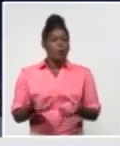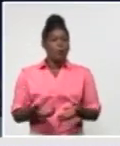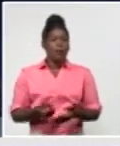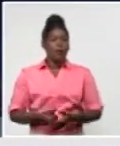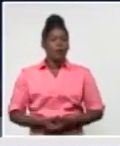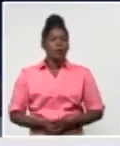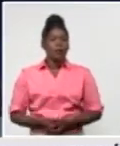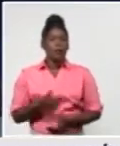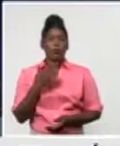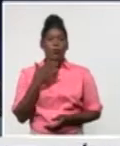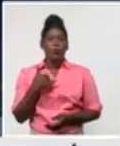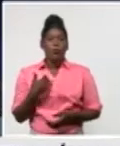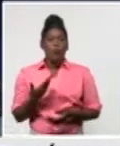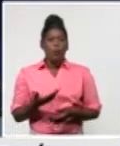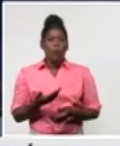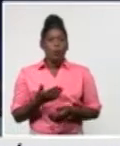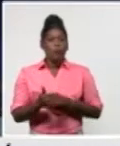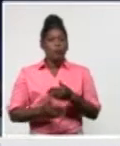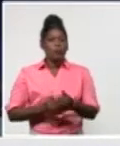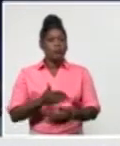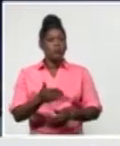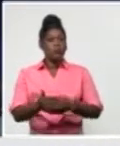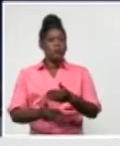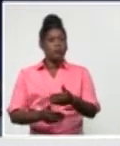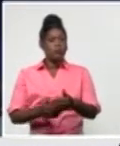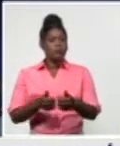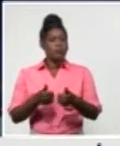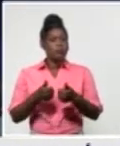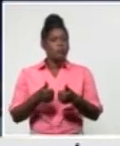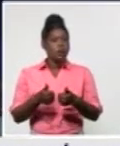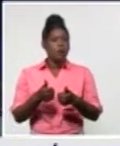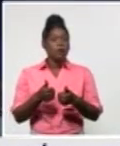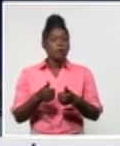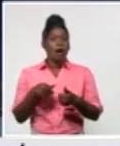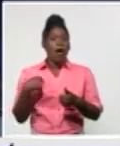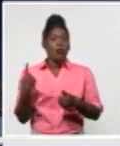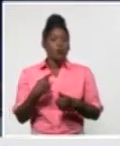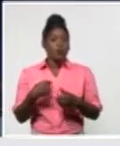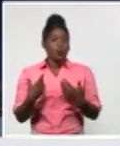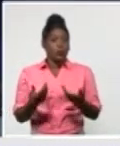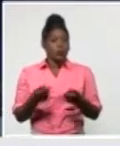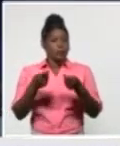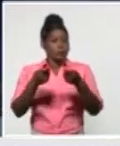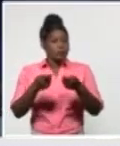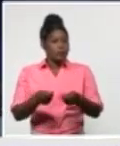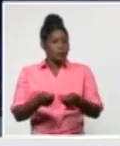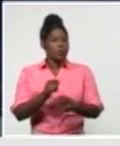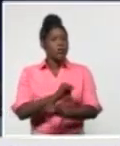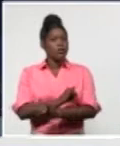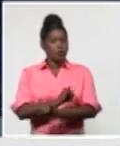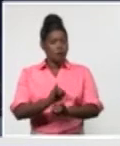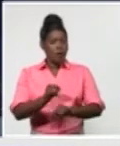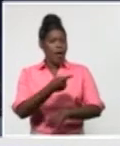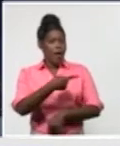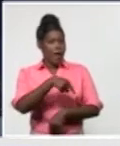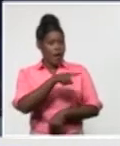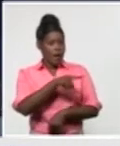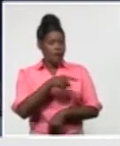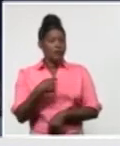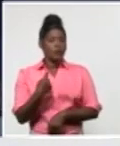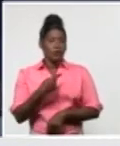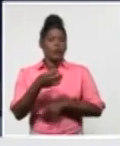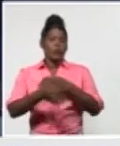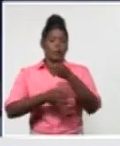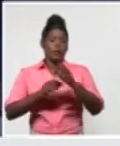has prompted authorities to make several decisions that were informed